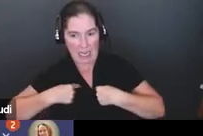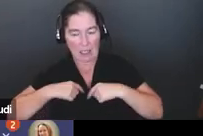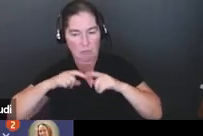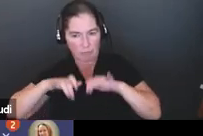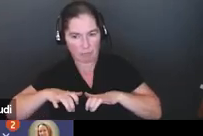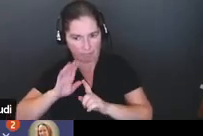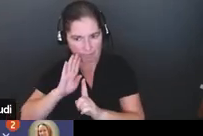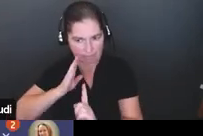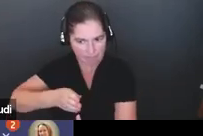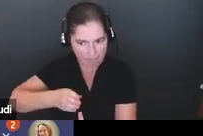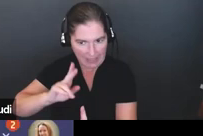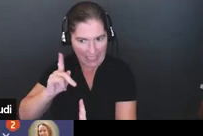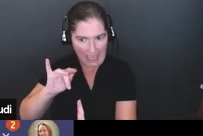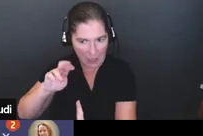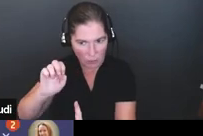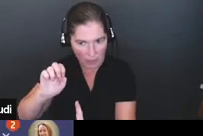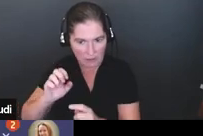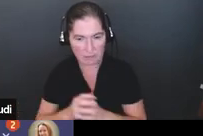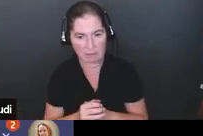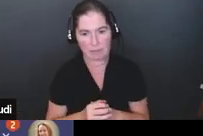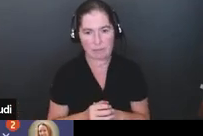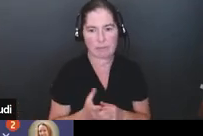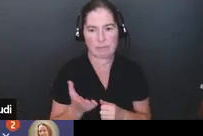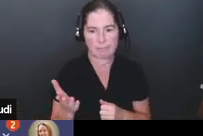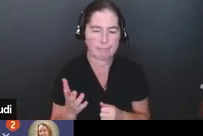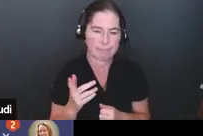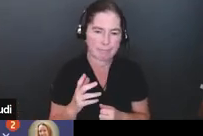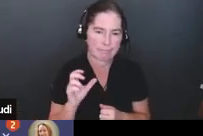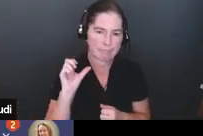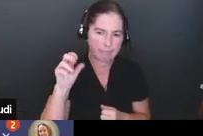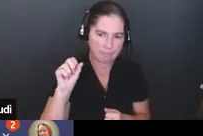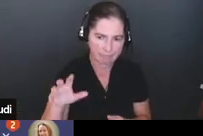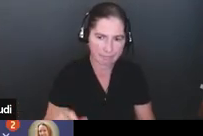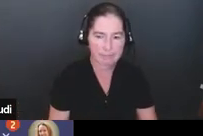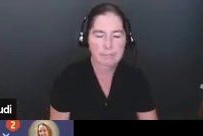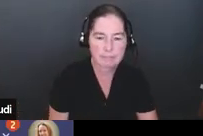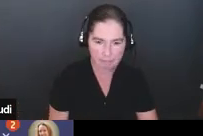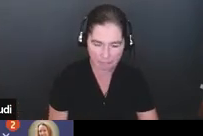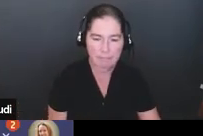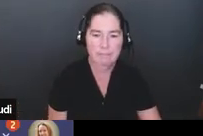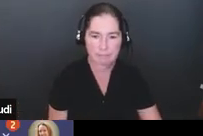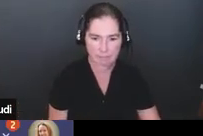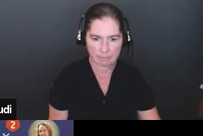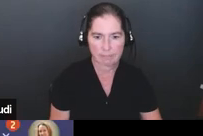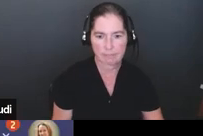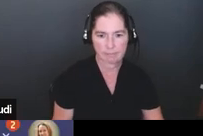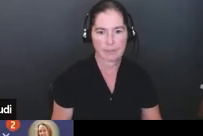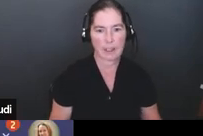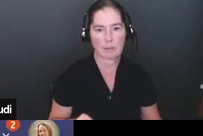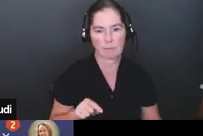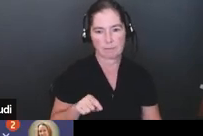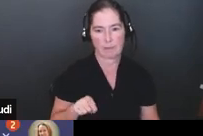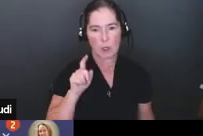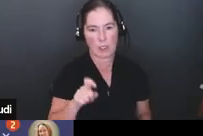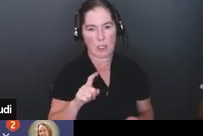Catherine. So I could say, need to submit a file.